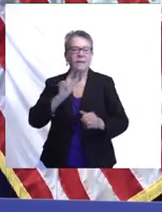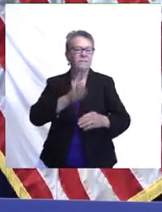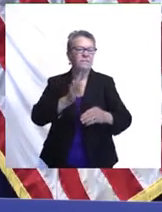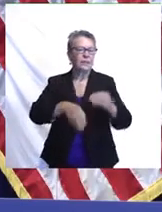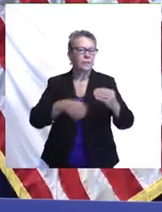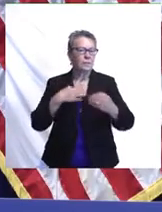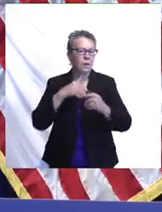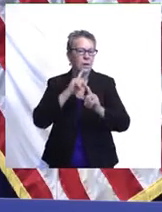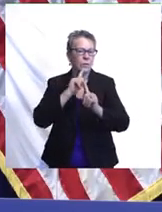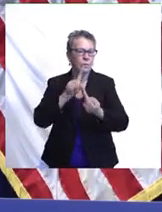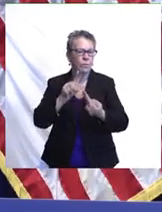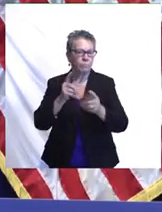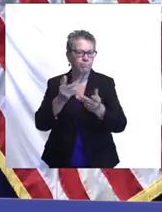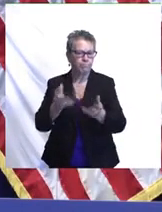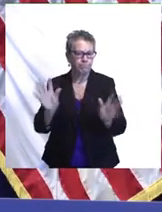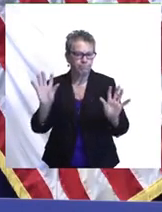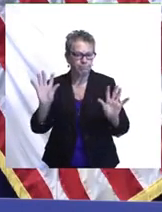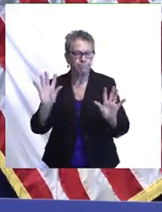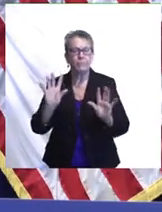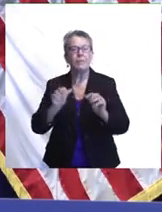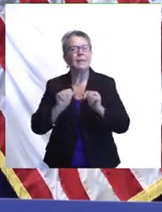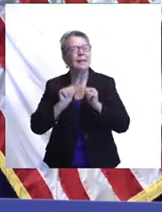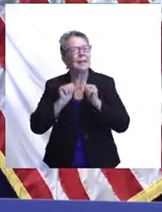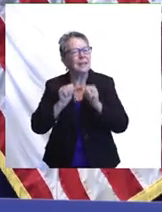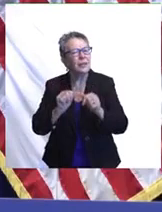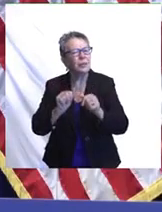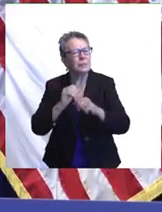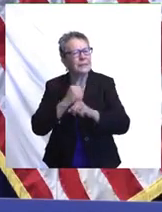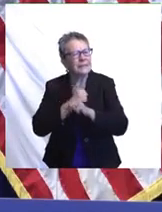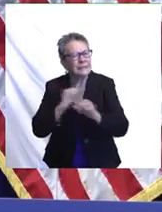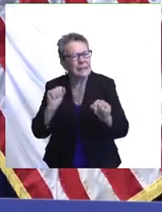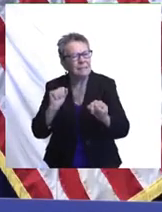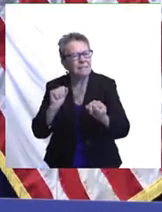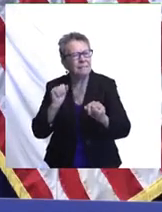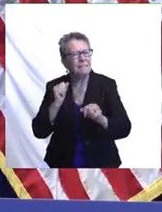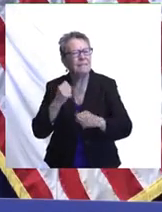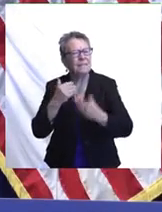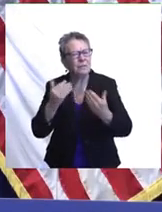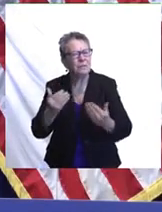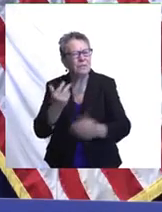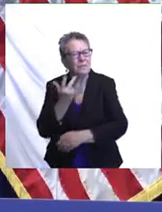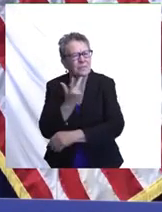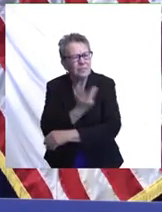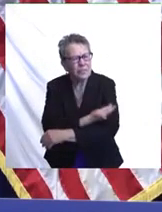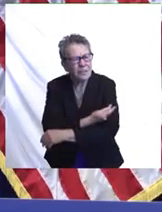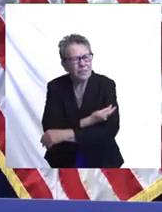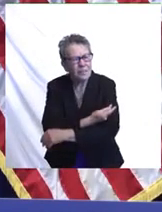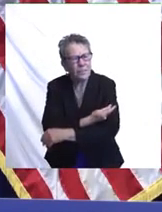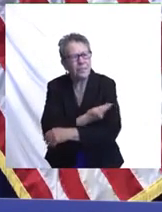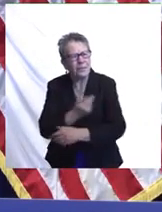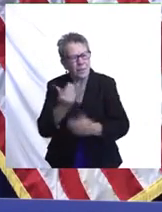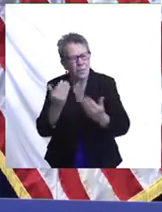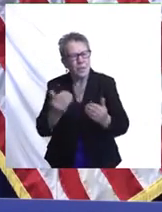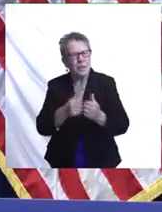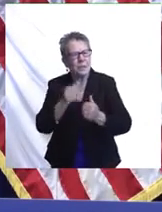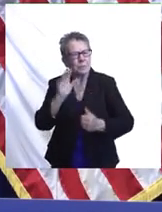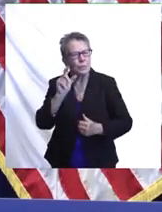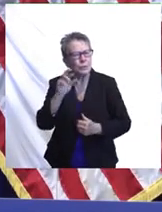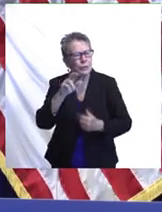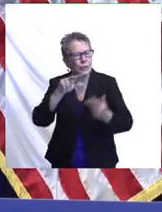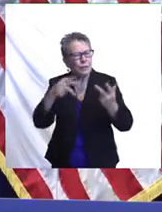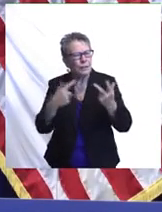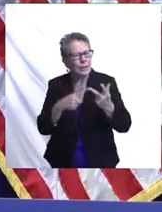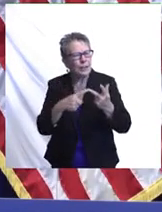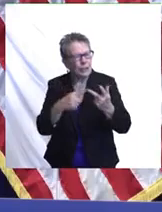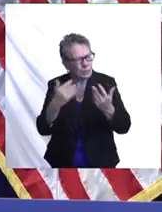safe. Let's get vaccinated and let's get boosted to protect ourselves, our family, friends, our children, and to